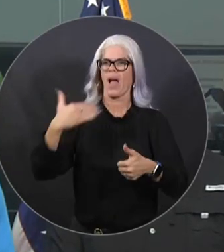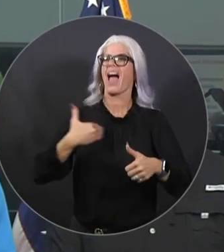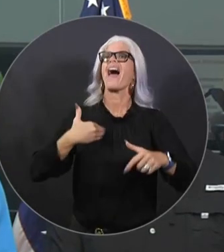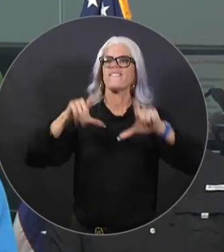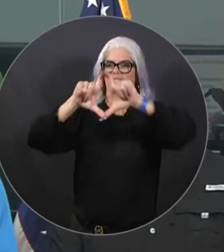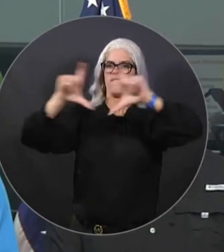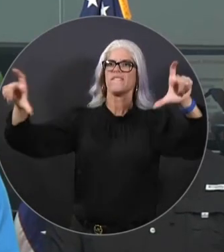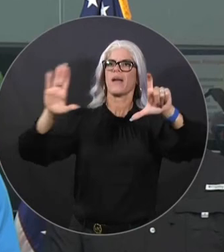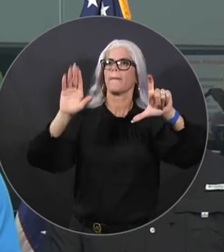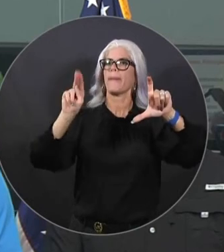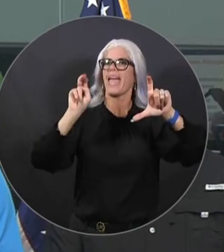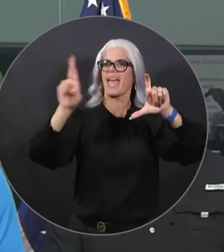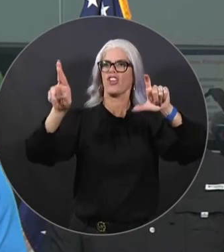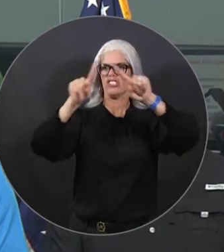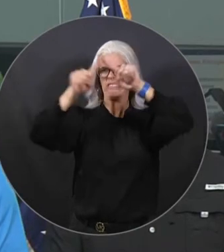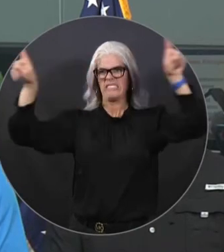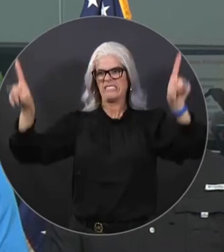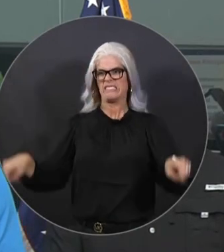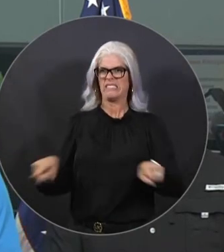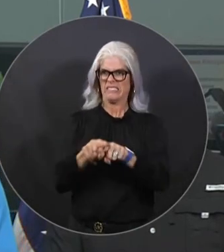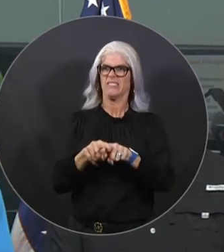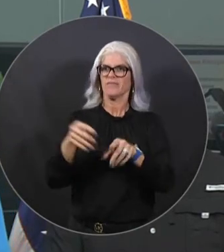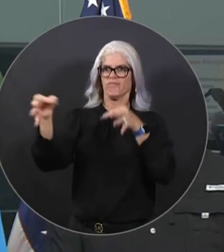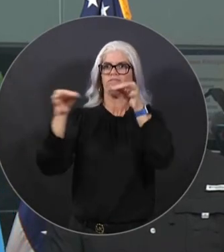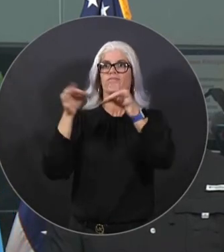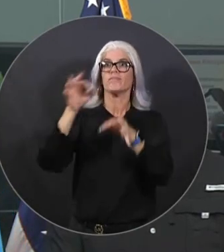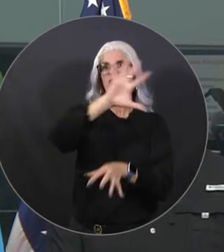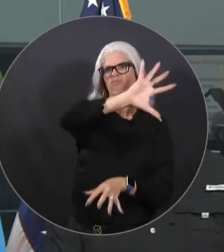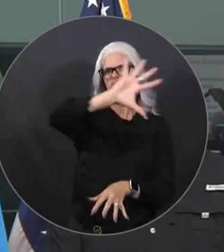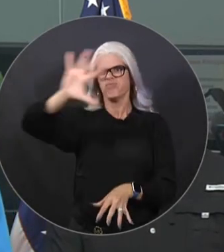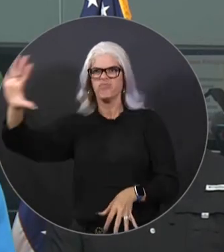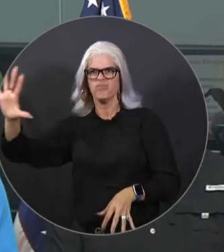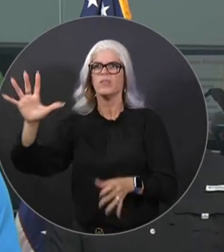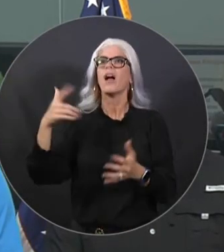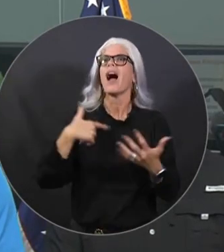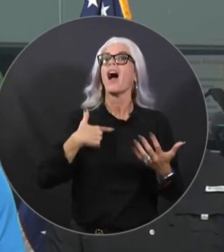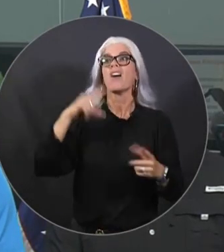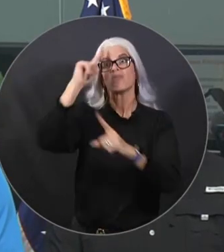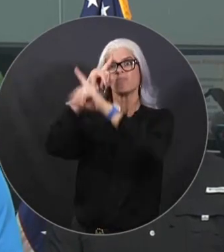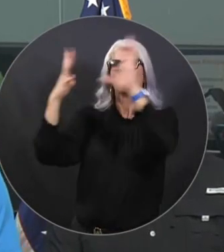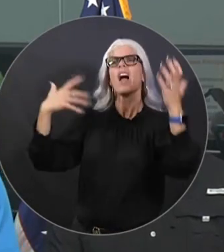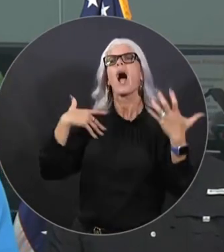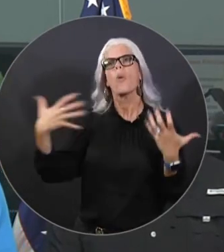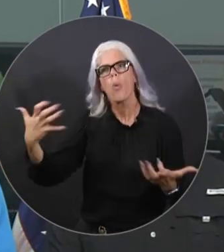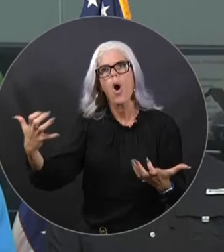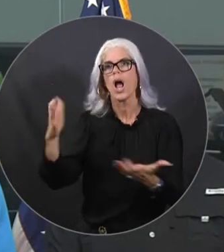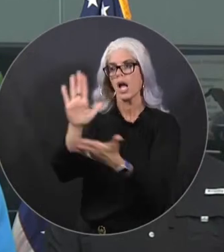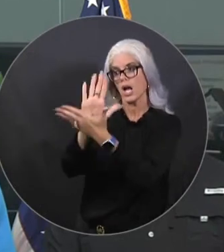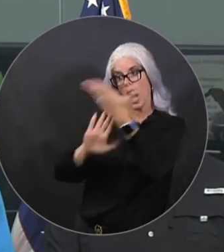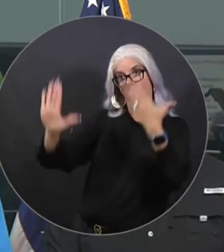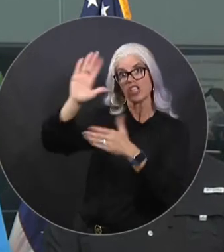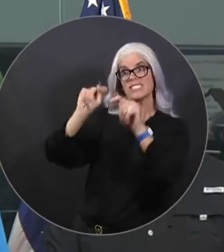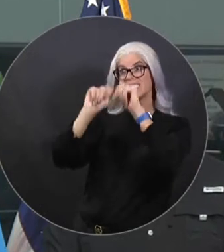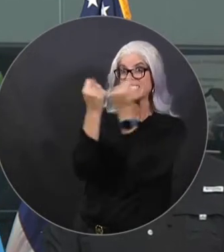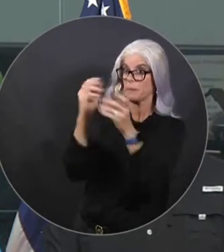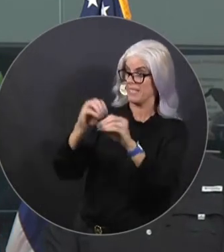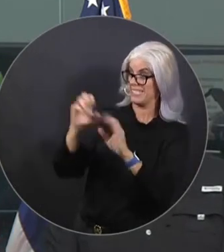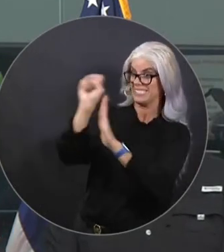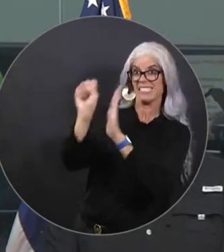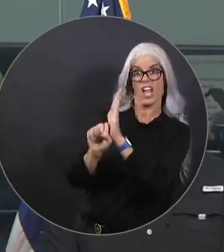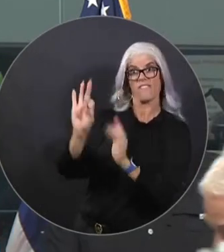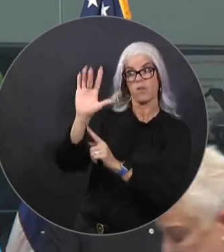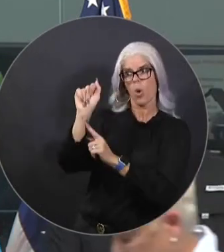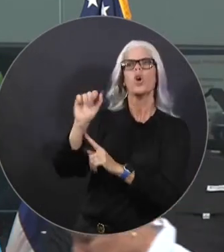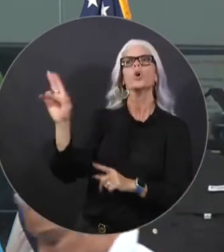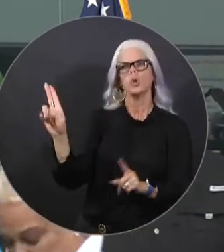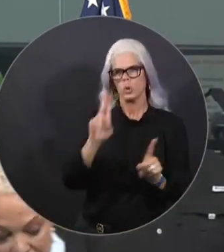that. And in my mind, I'm going to get every college team to do that in Florida as long as we need them. Thank you so much, and thank you, First Lady and